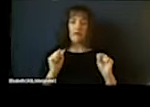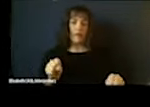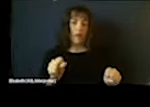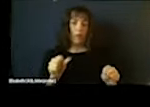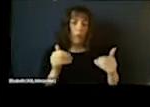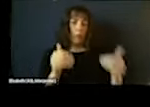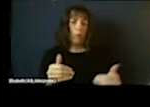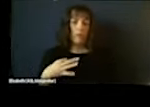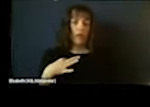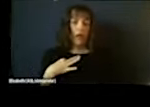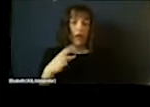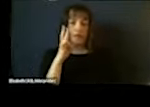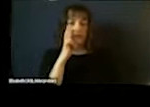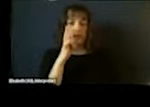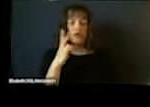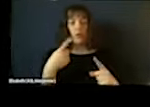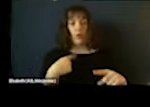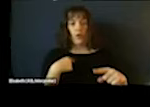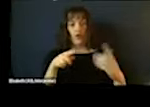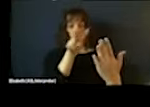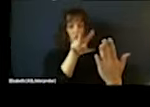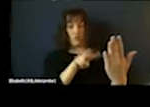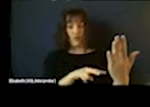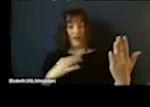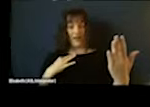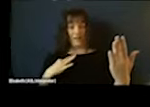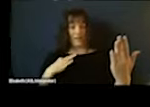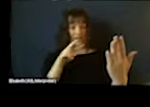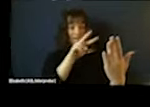But when I read the application process with my own